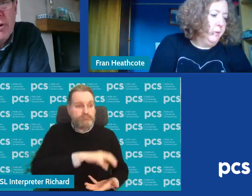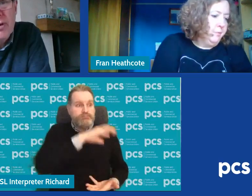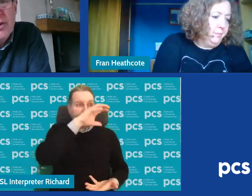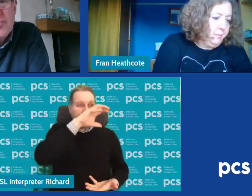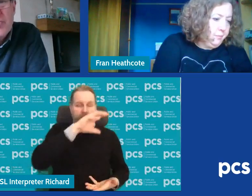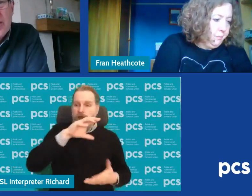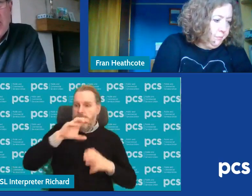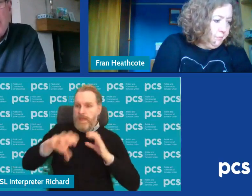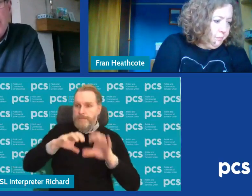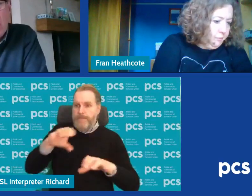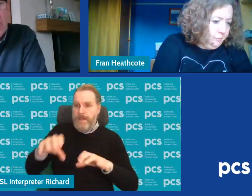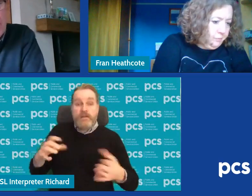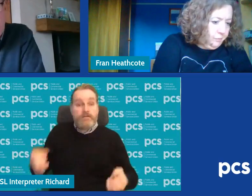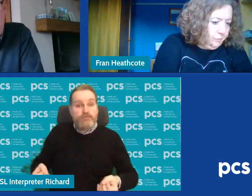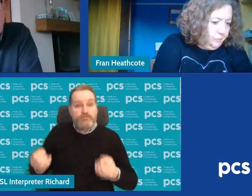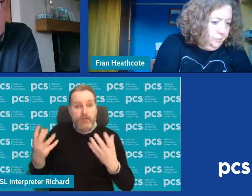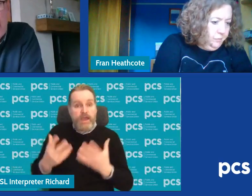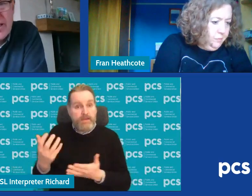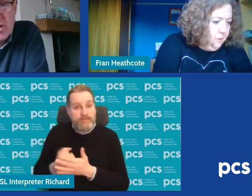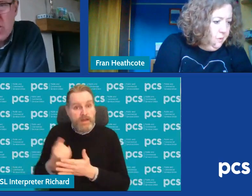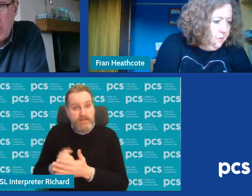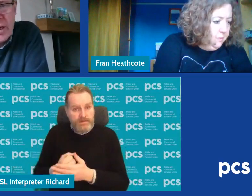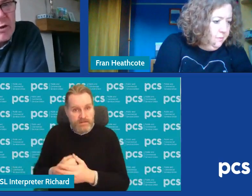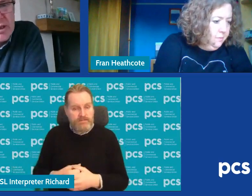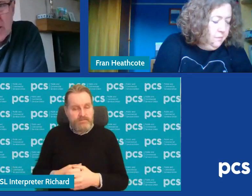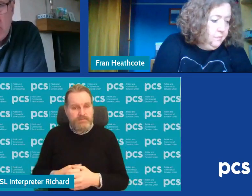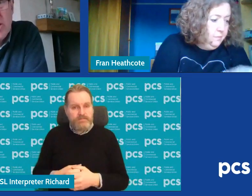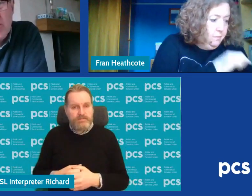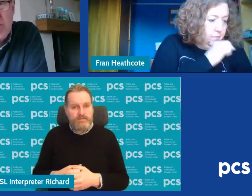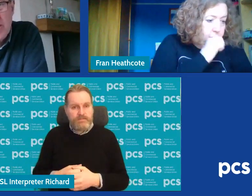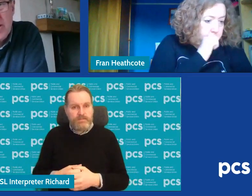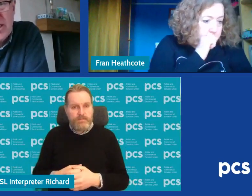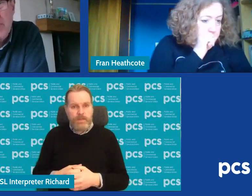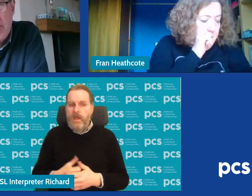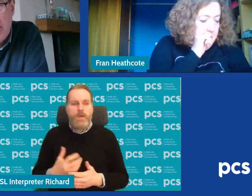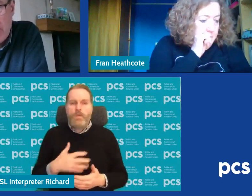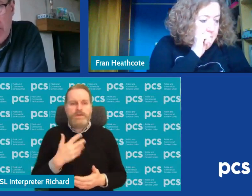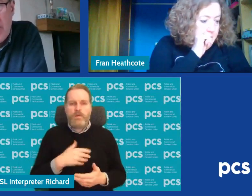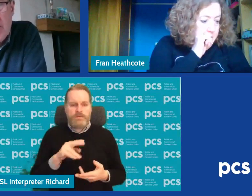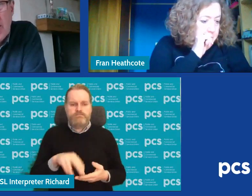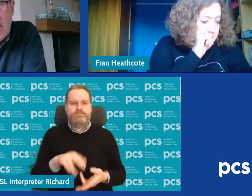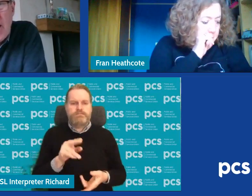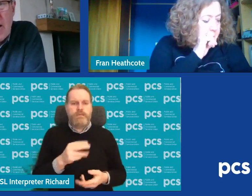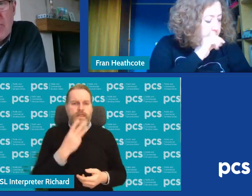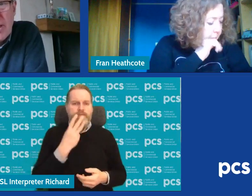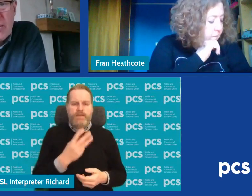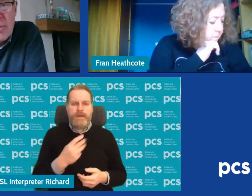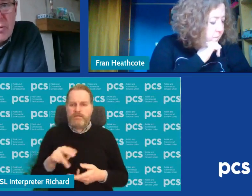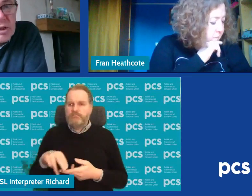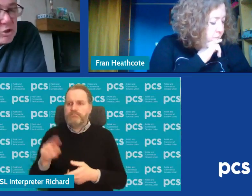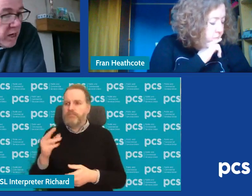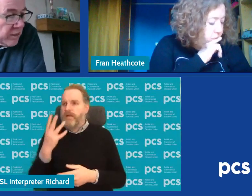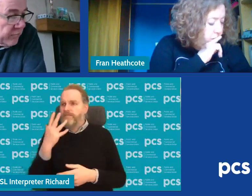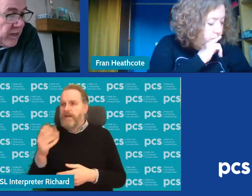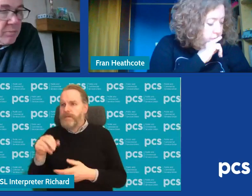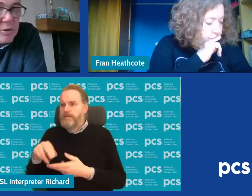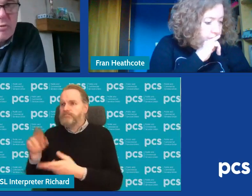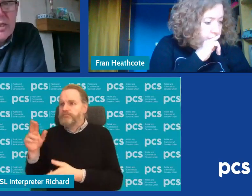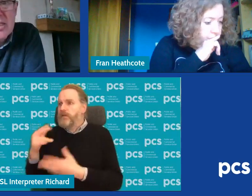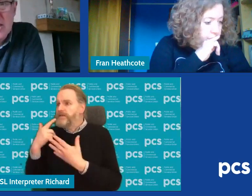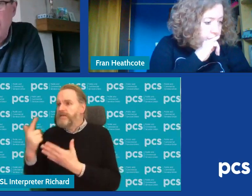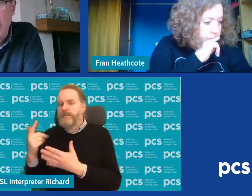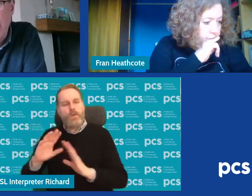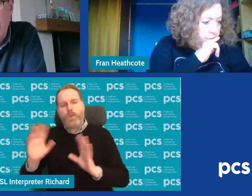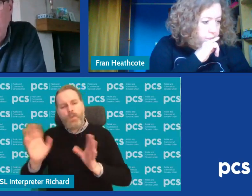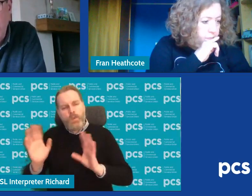in April. So at the minute, the plan is not to increase it or decrease it, to keep it at that rate. But I would stress, if anybody